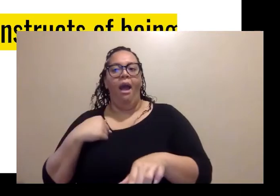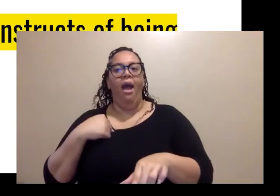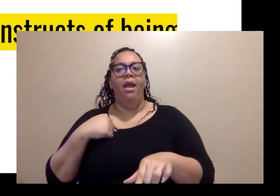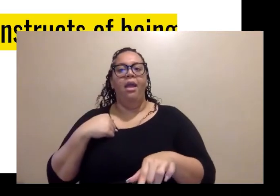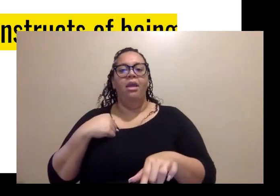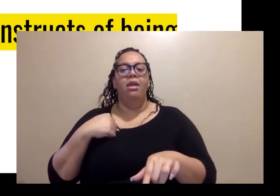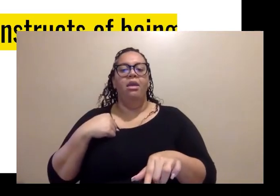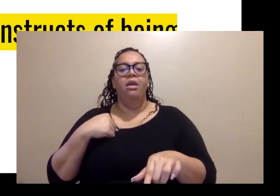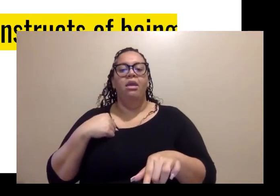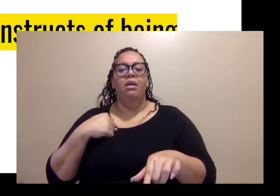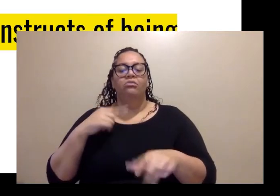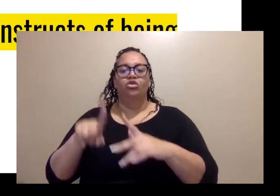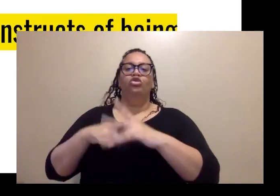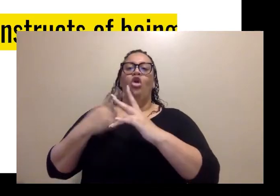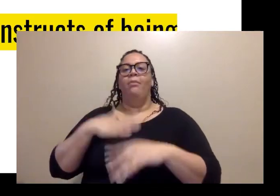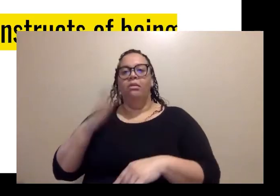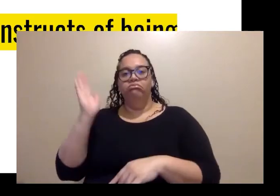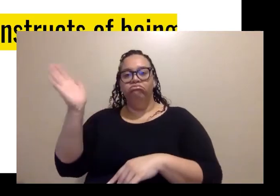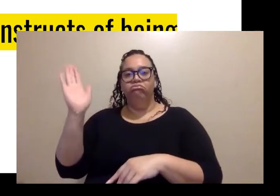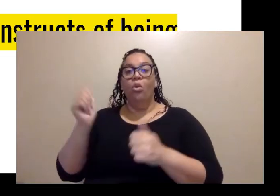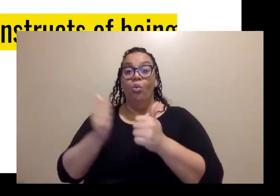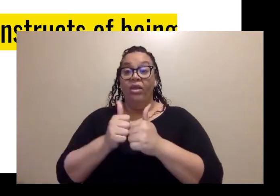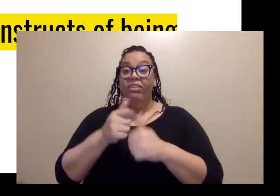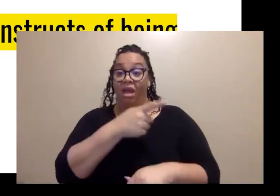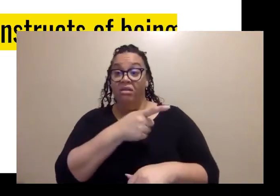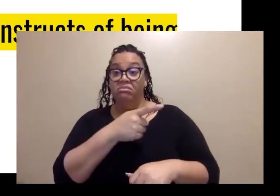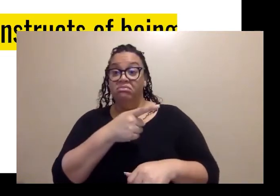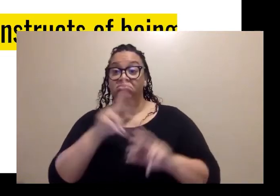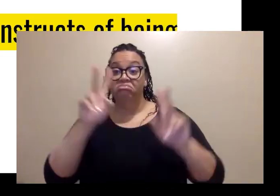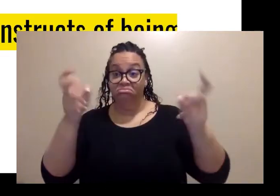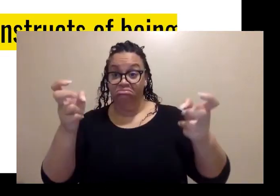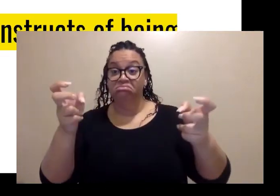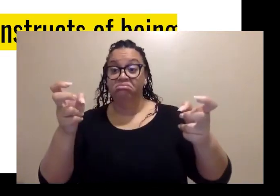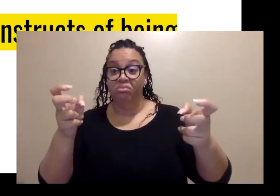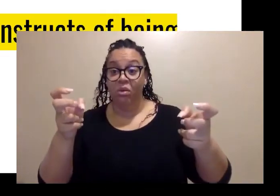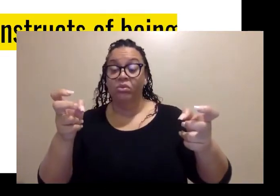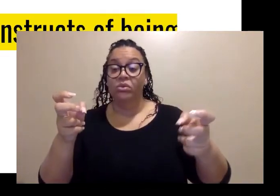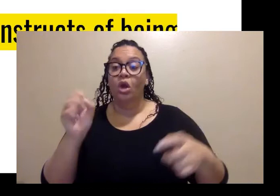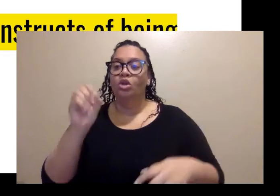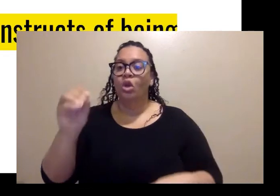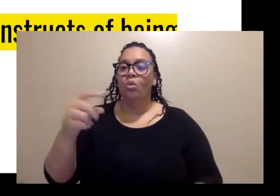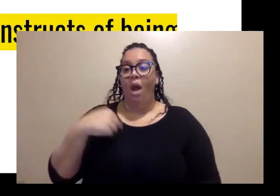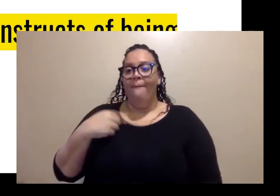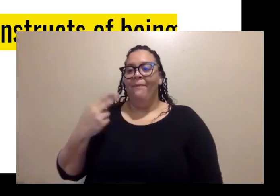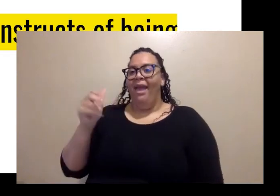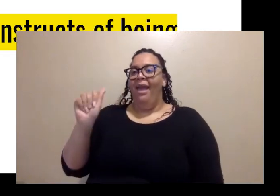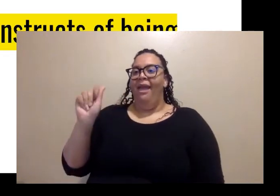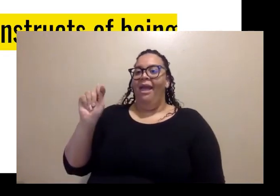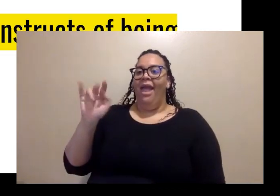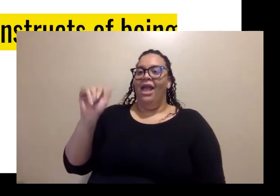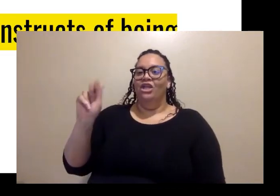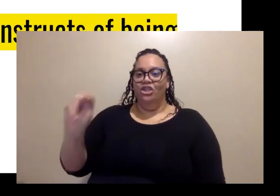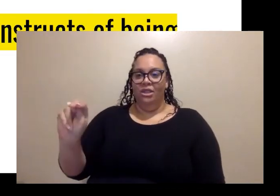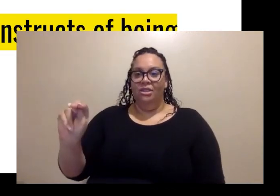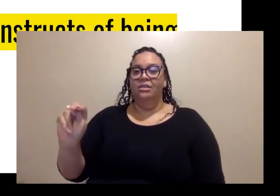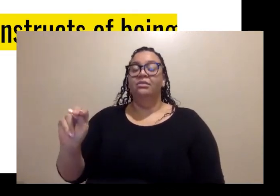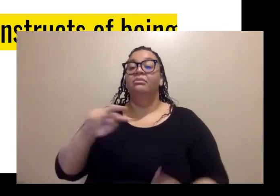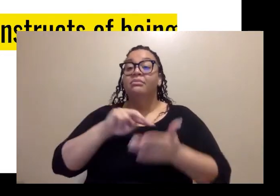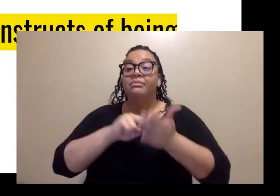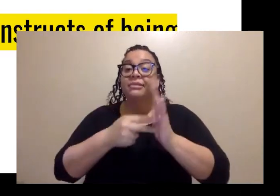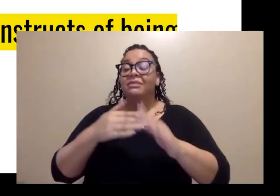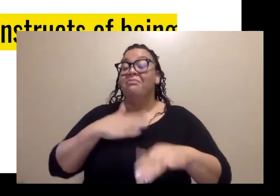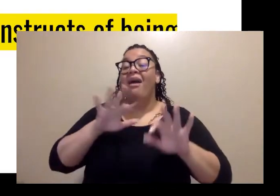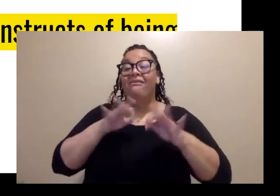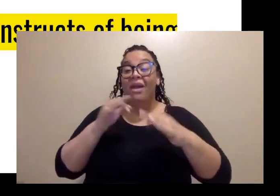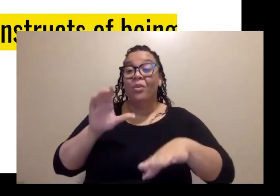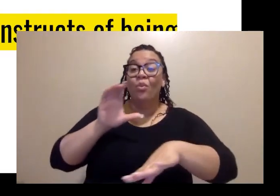forcefully, my people was forcefully, I'm Haitian, so my people were forcefully brought to the land of Hispaniola at